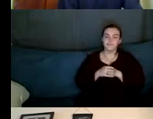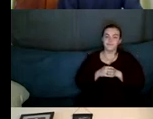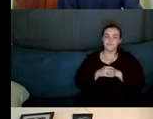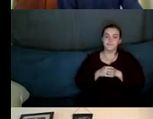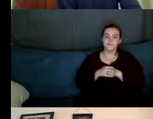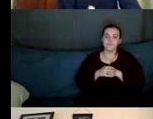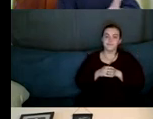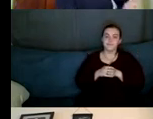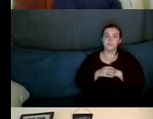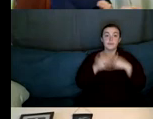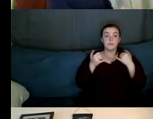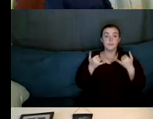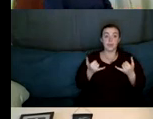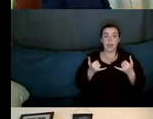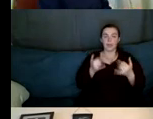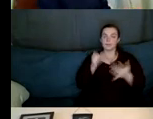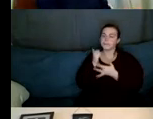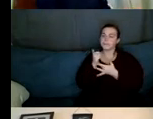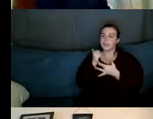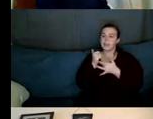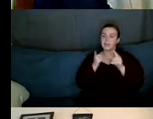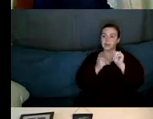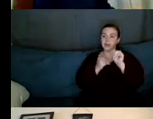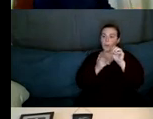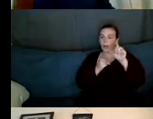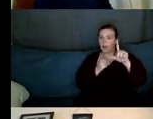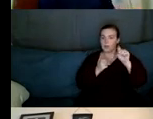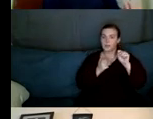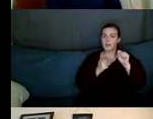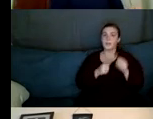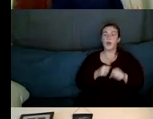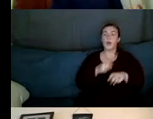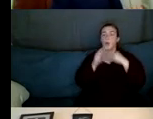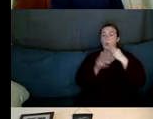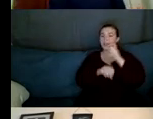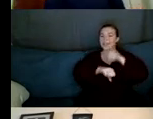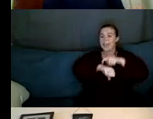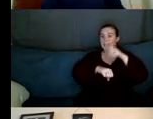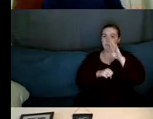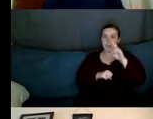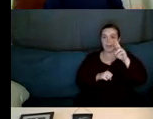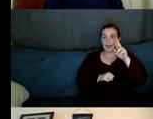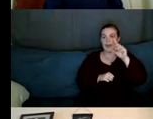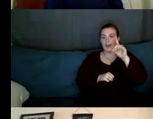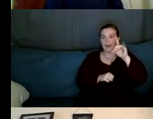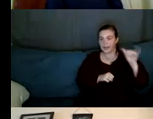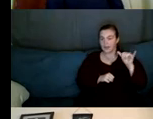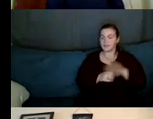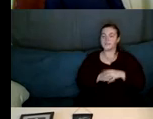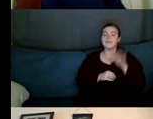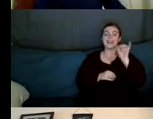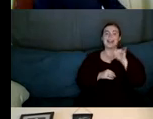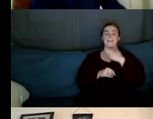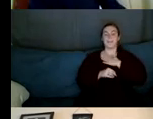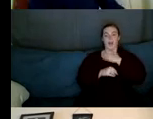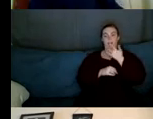All right, so now we're going into tech tools. World Time Buddy. This is my favorite website to